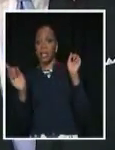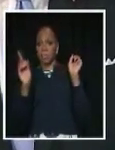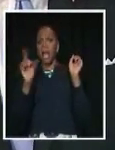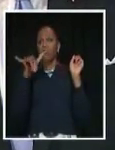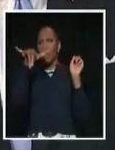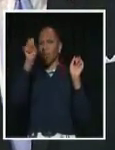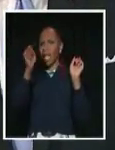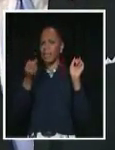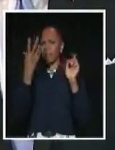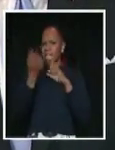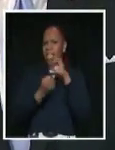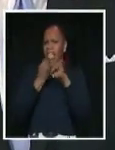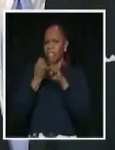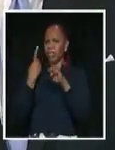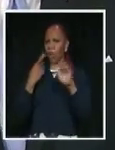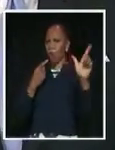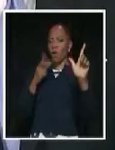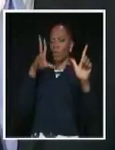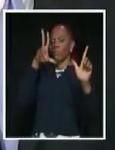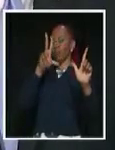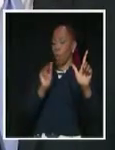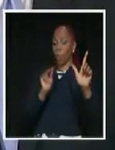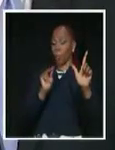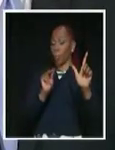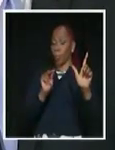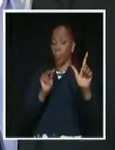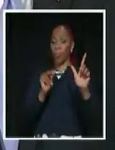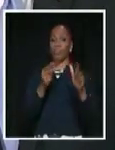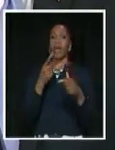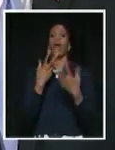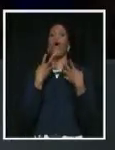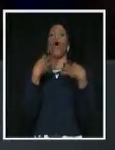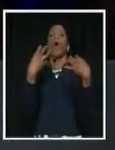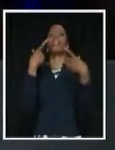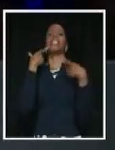I was young, but not recently. Mr. Lhota? Nope. No. Okay.